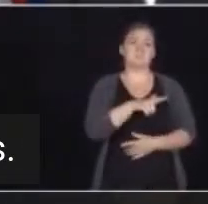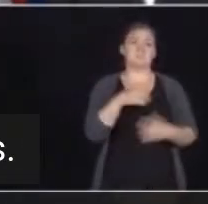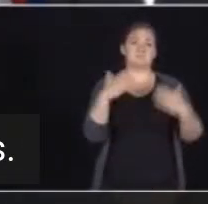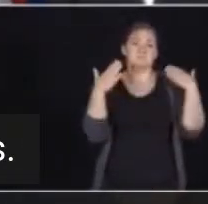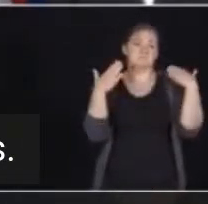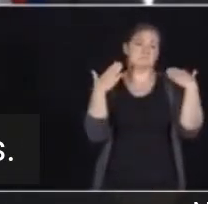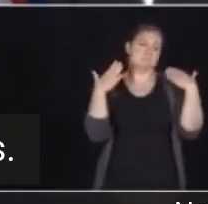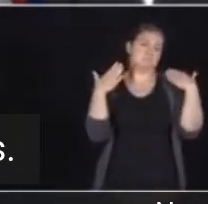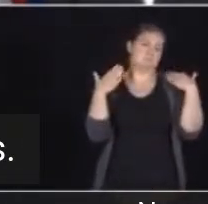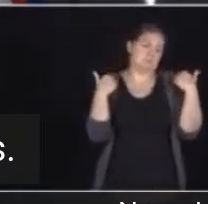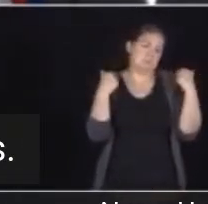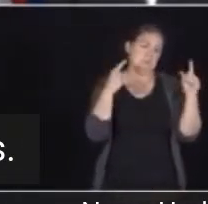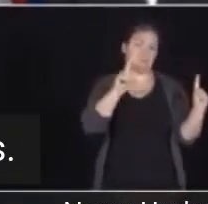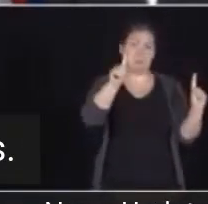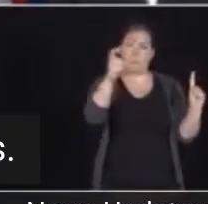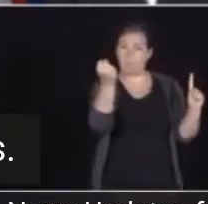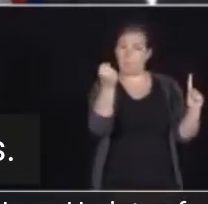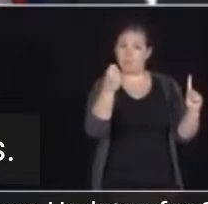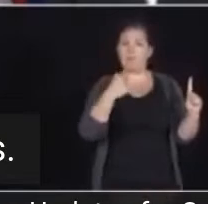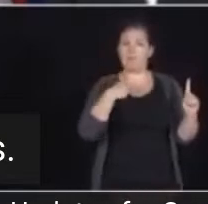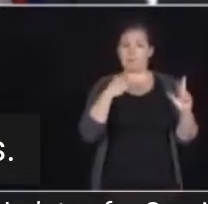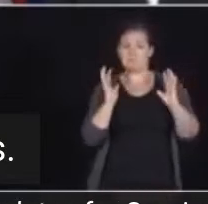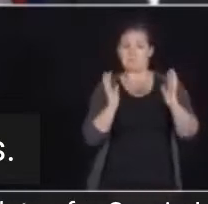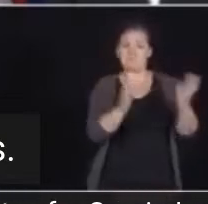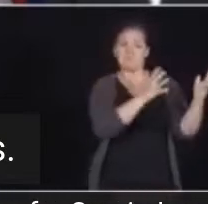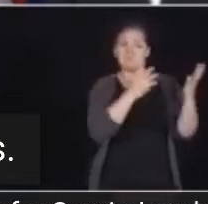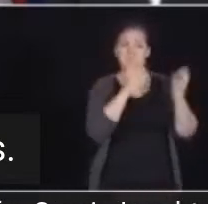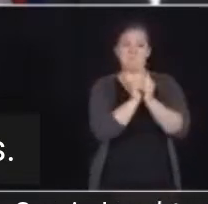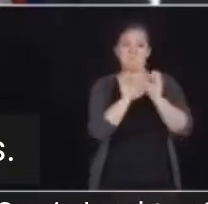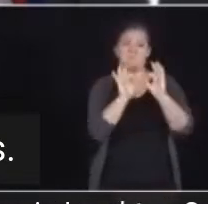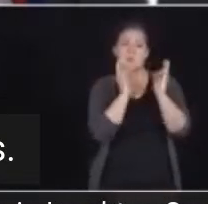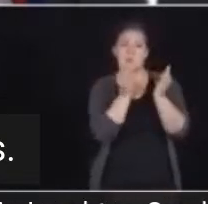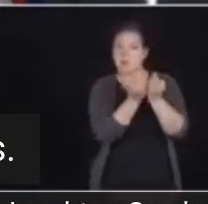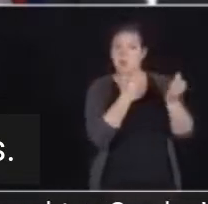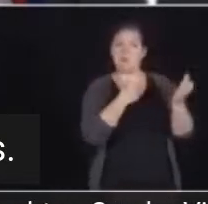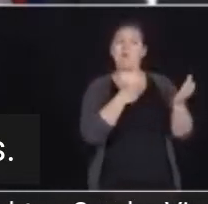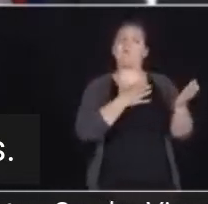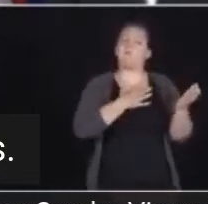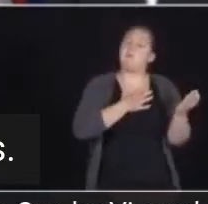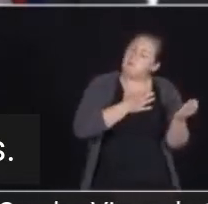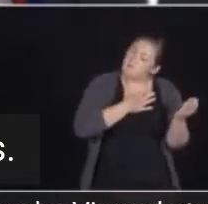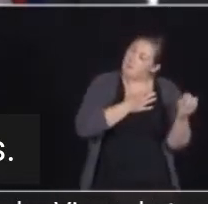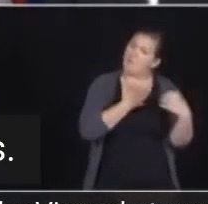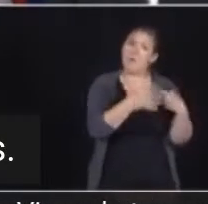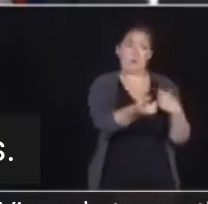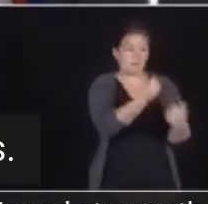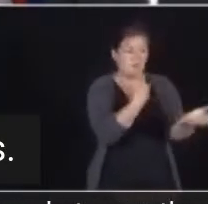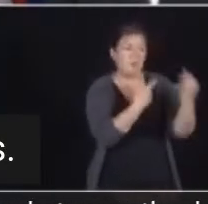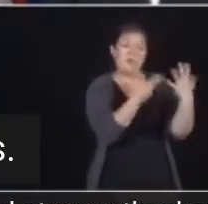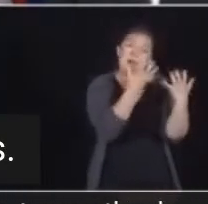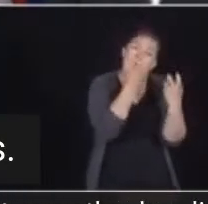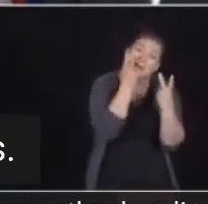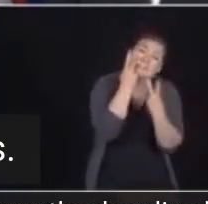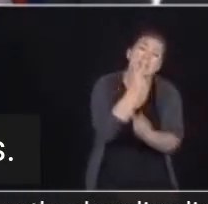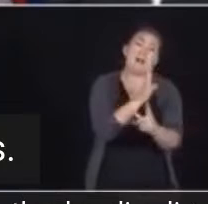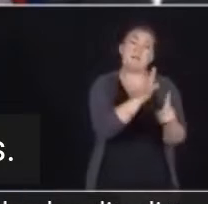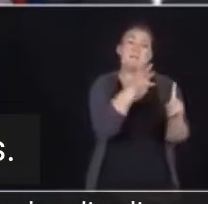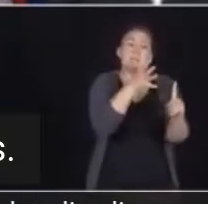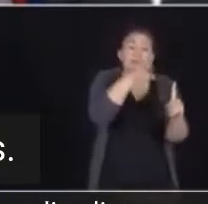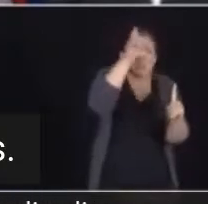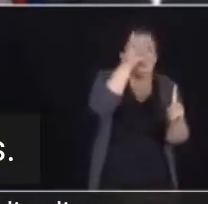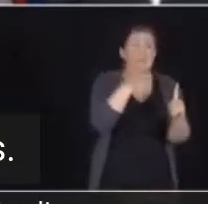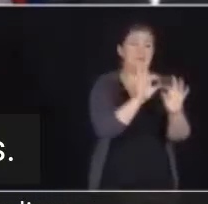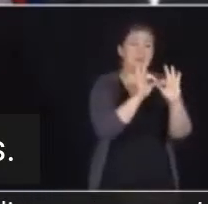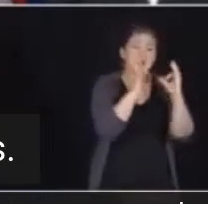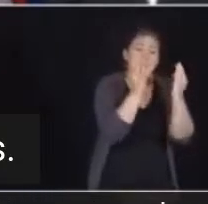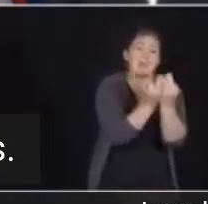that are in long-term care homes, it's heartbreaking to hear their stories. They just want to see their loved ones, but we have to do it safely